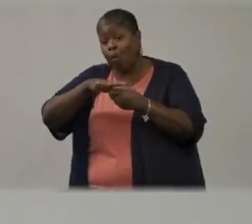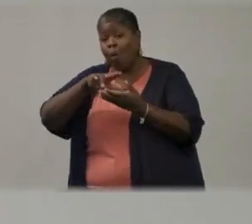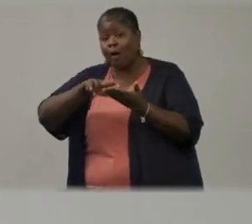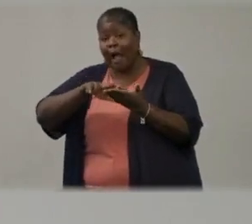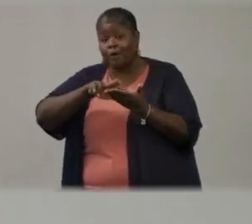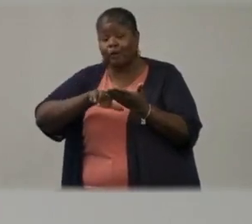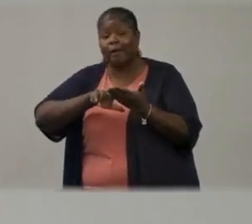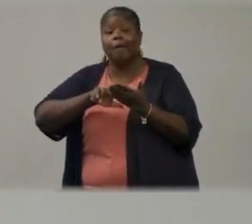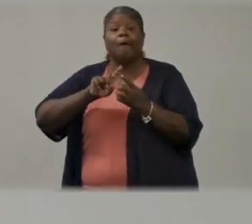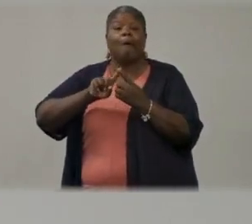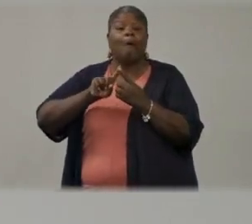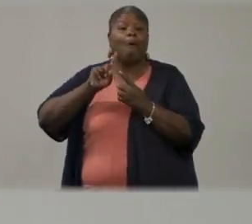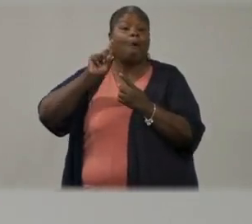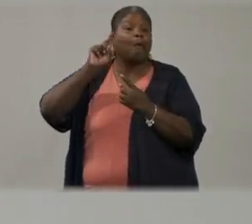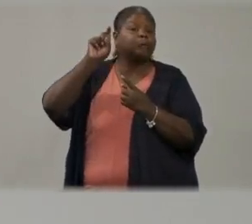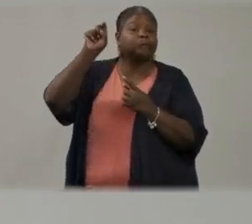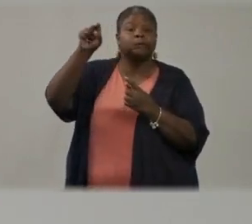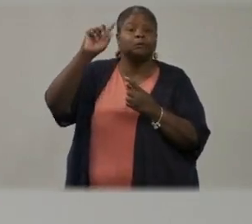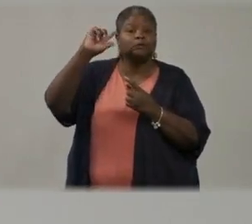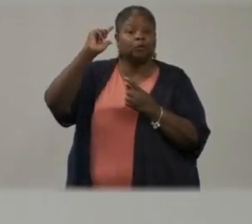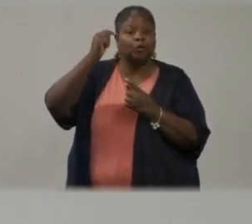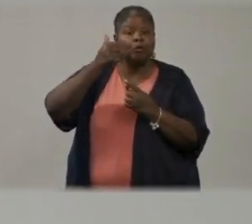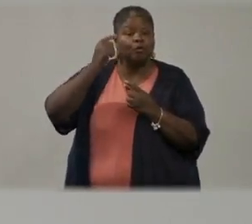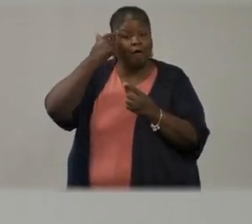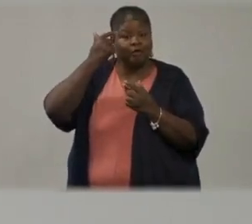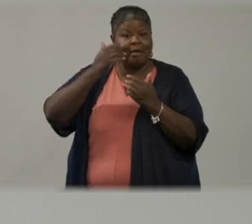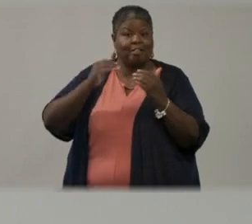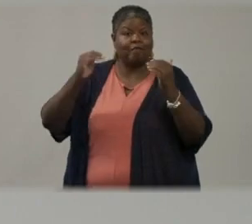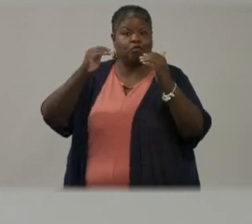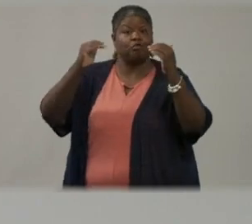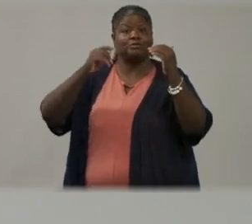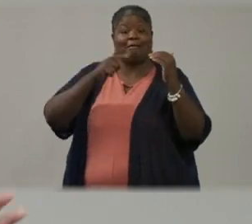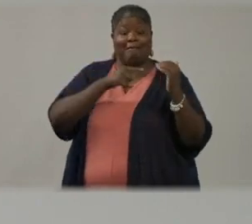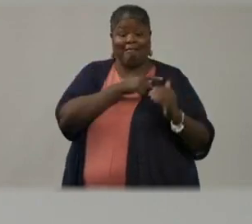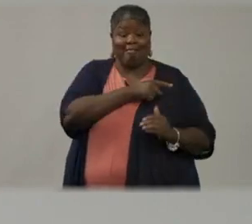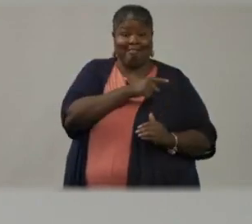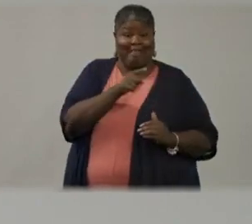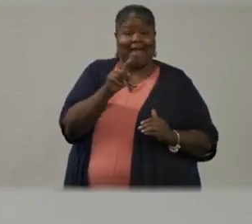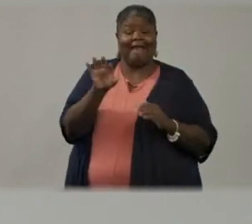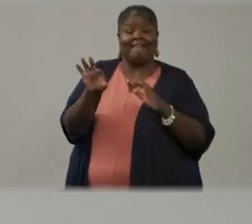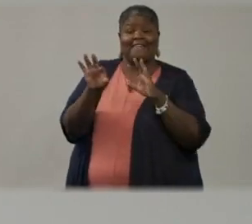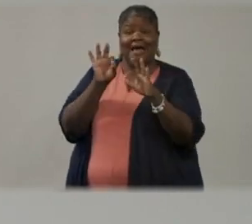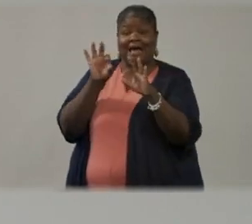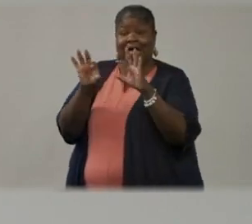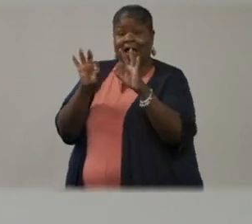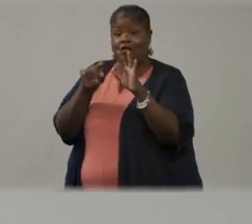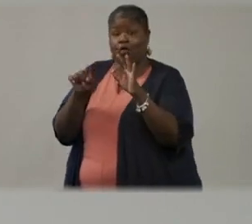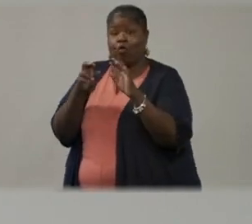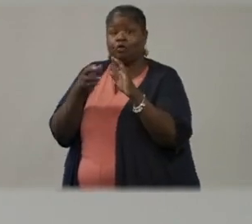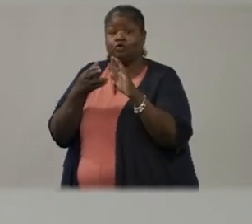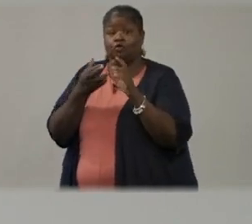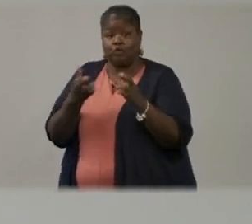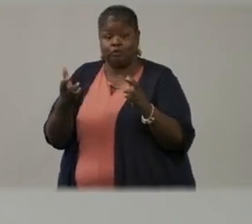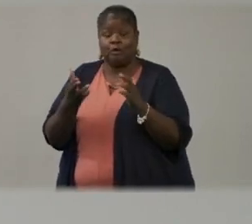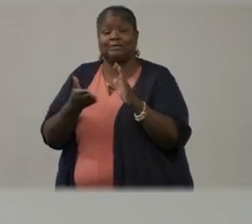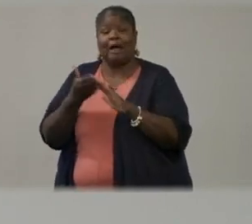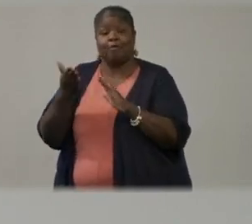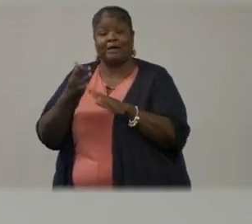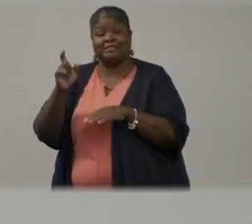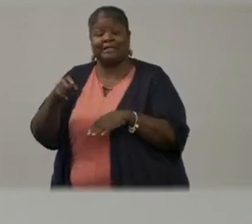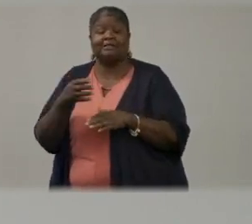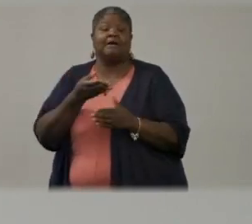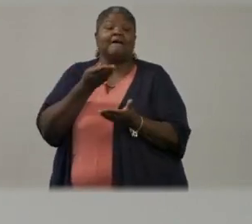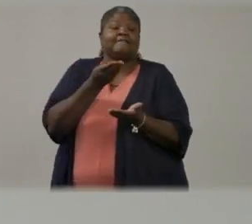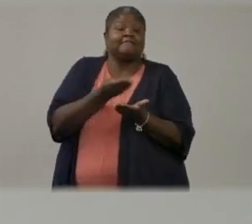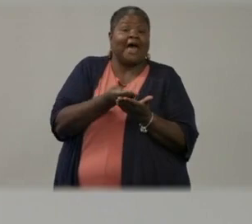have to reach all the way up through different levels of government. They find those resources that operations needs. Finance